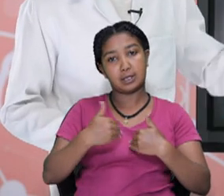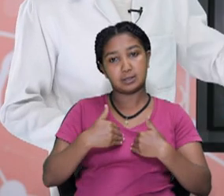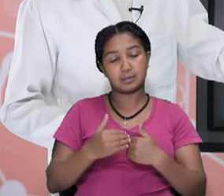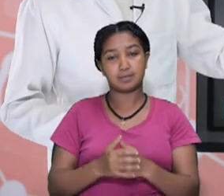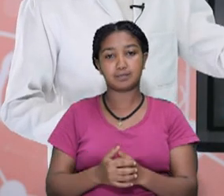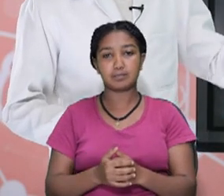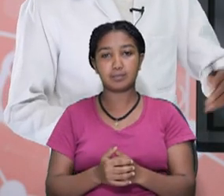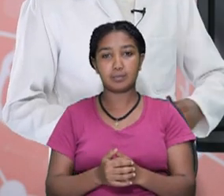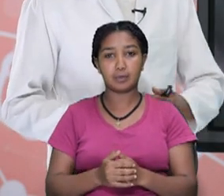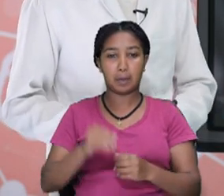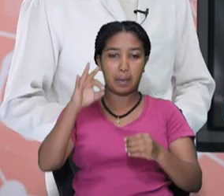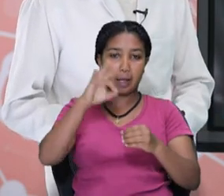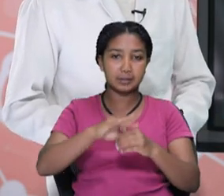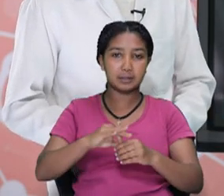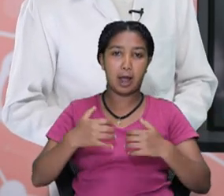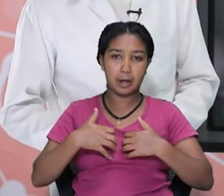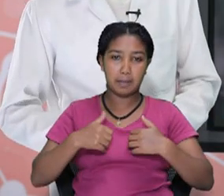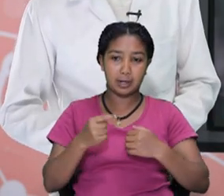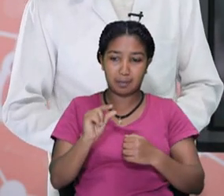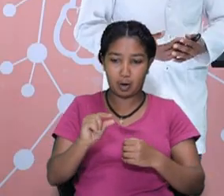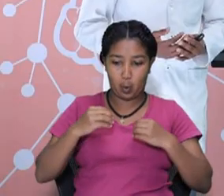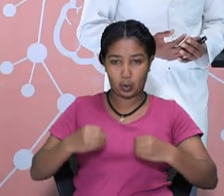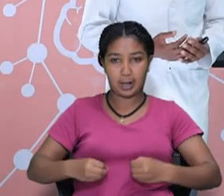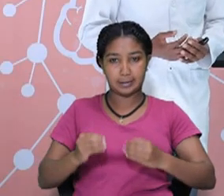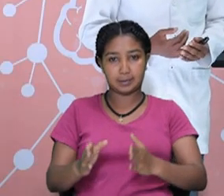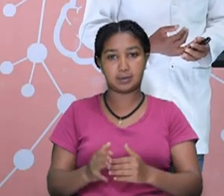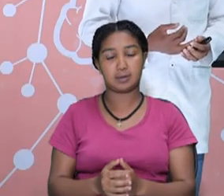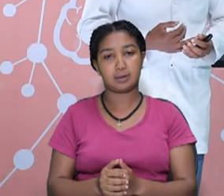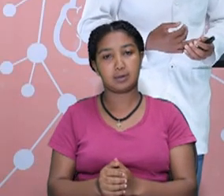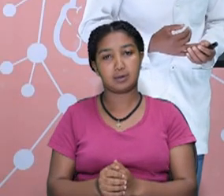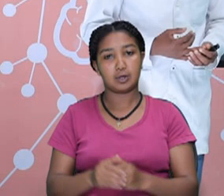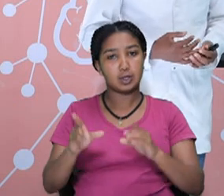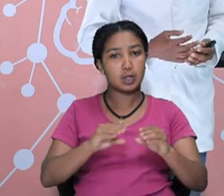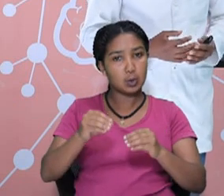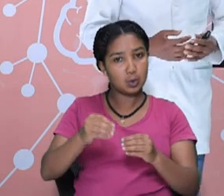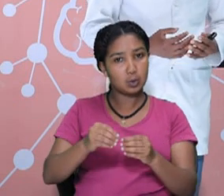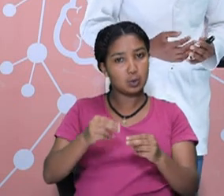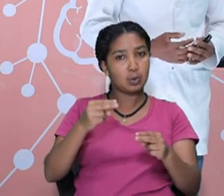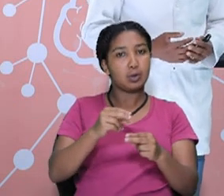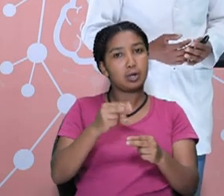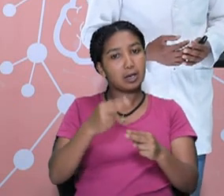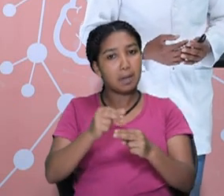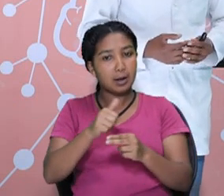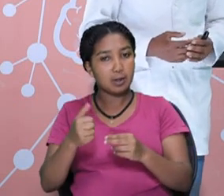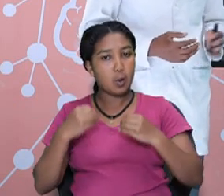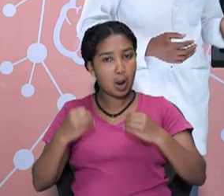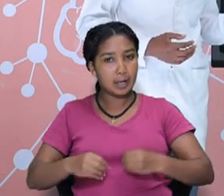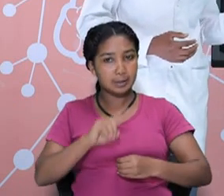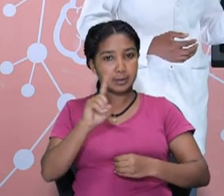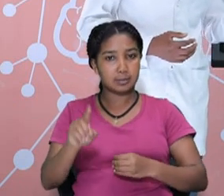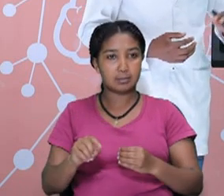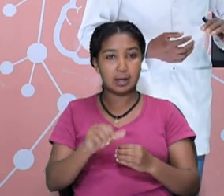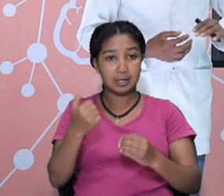ecosystems: plants, animals, and the microorganisms. Do you name any other life or organisms other